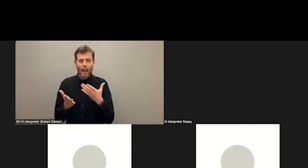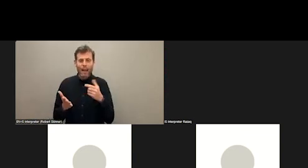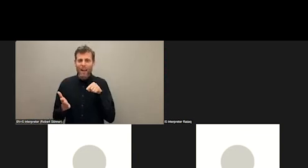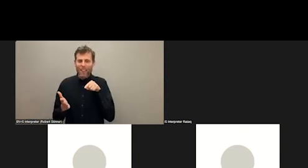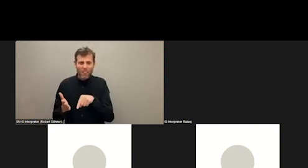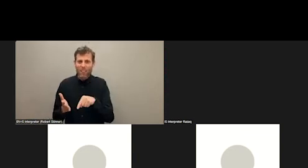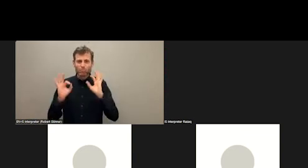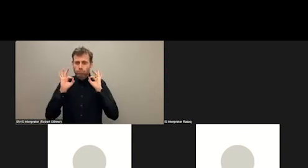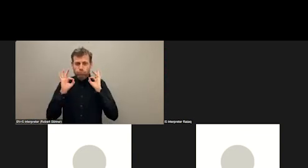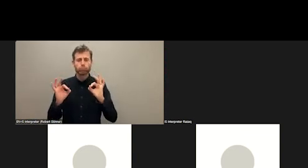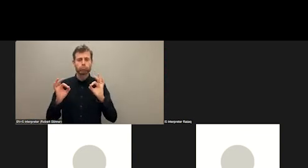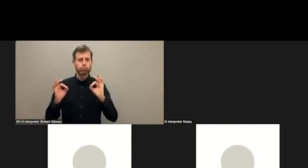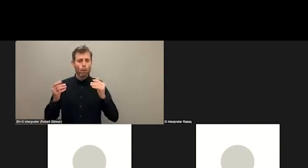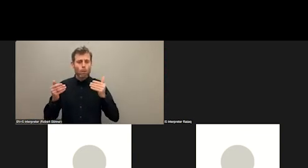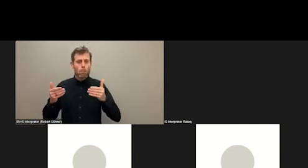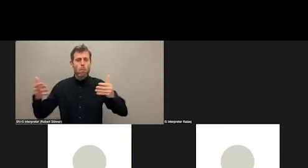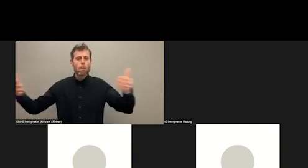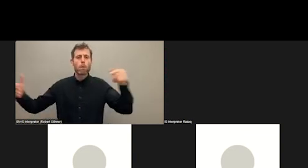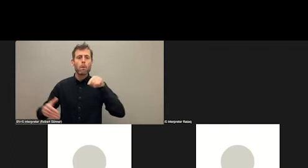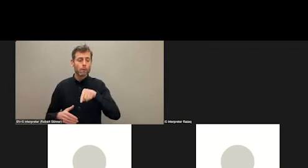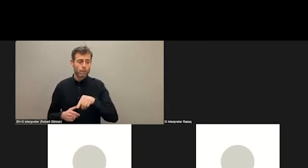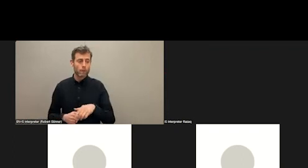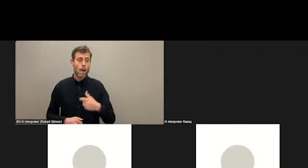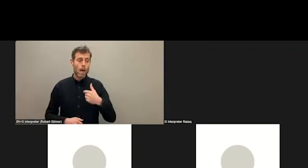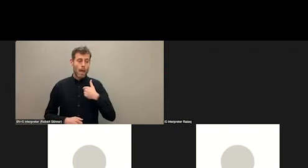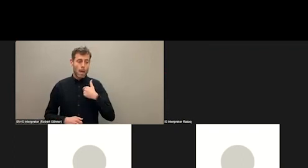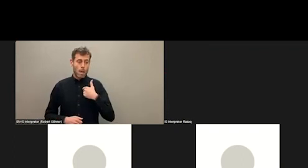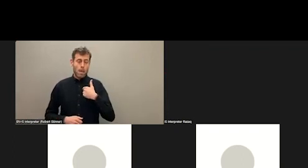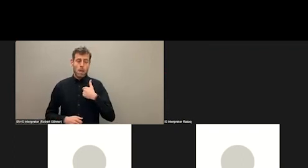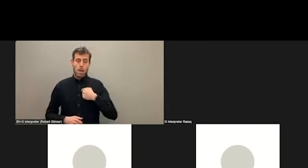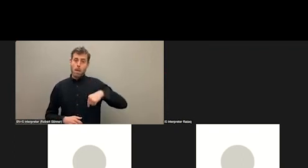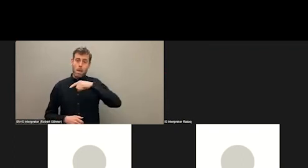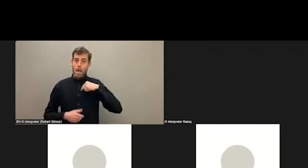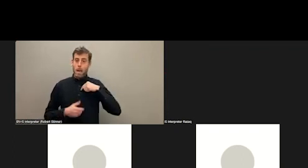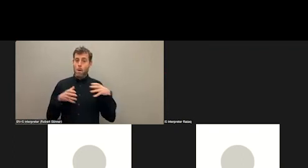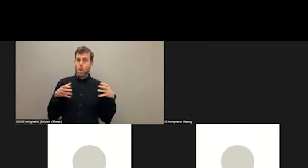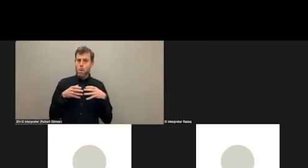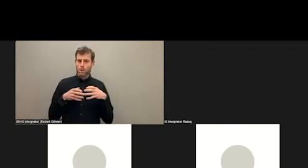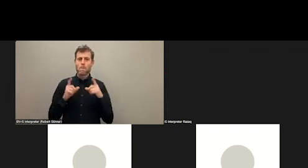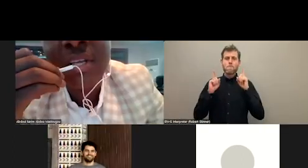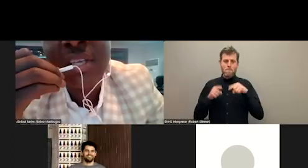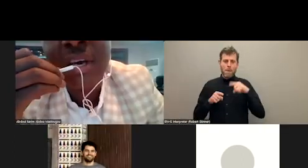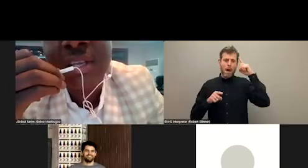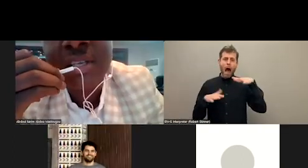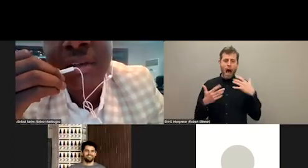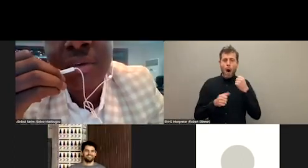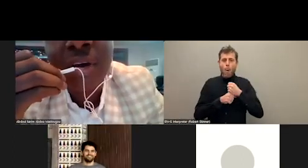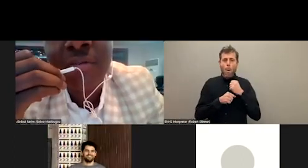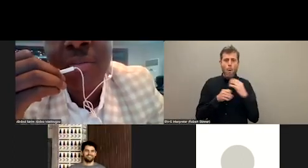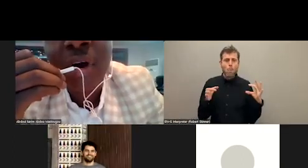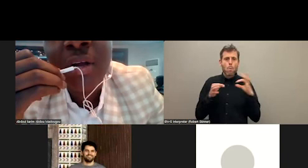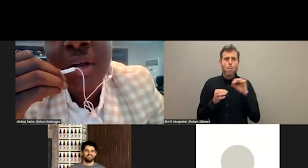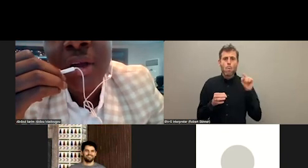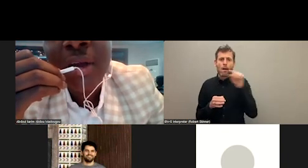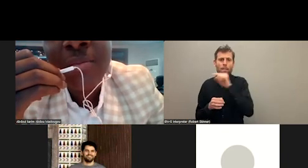way. So our states, the organizations, all of us, we have to work together in order to set up, as